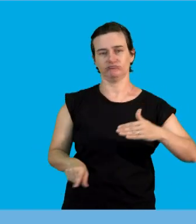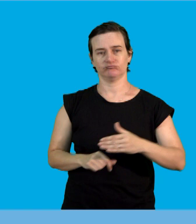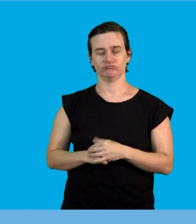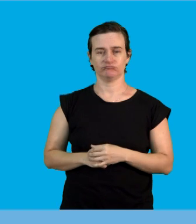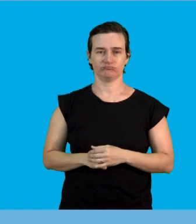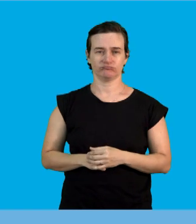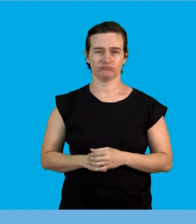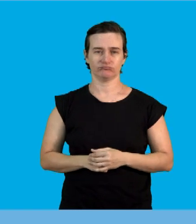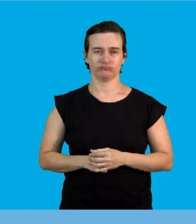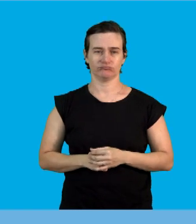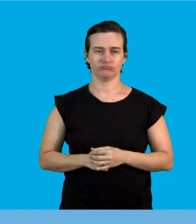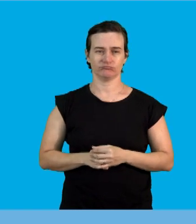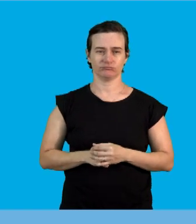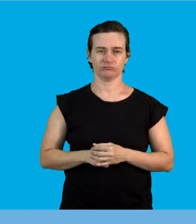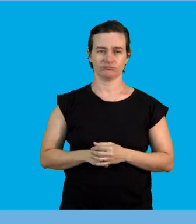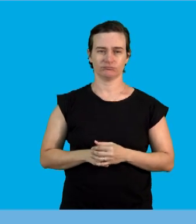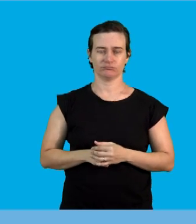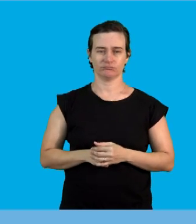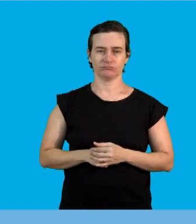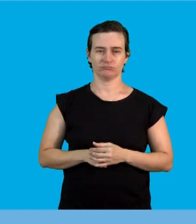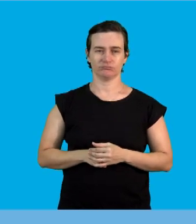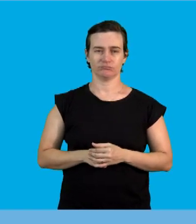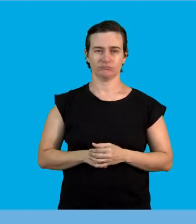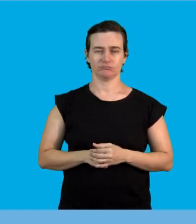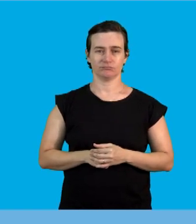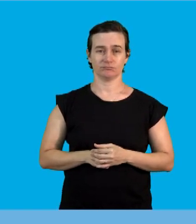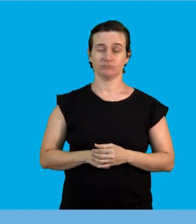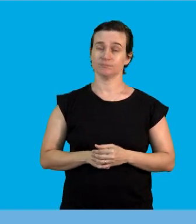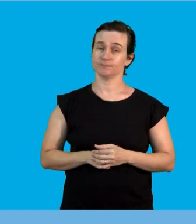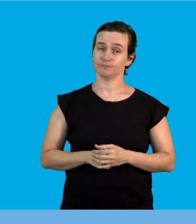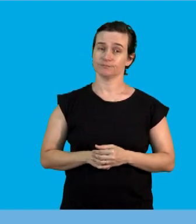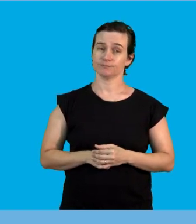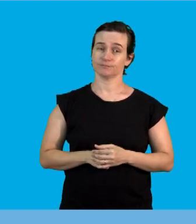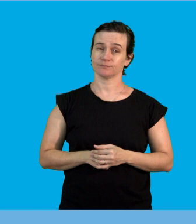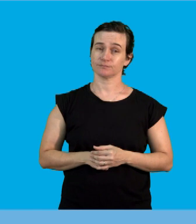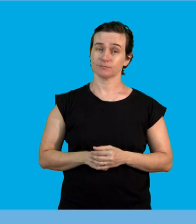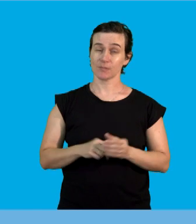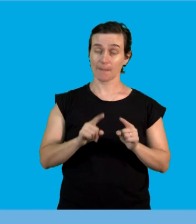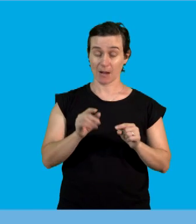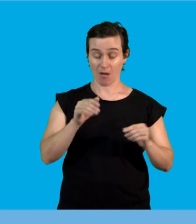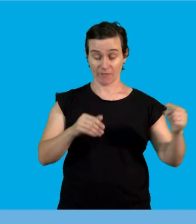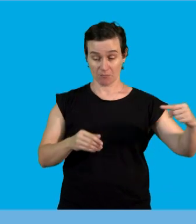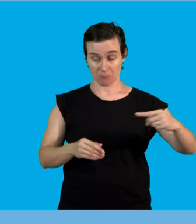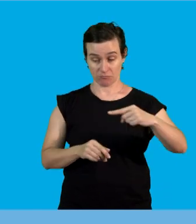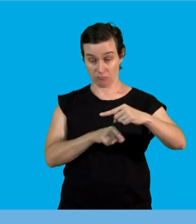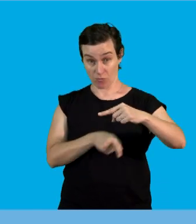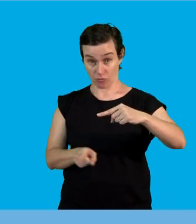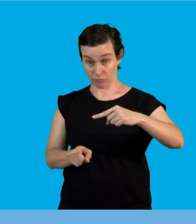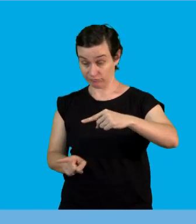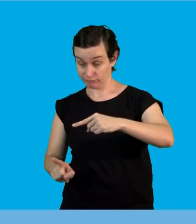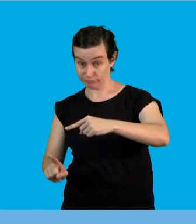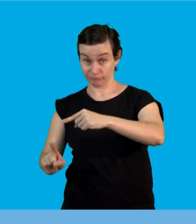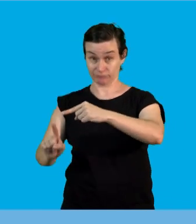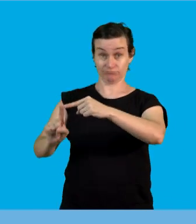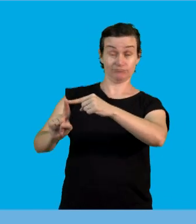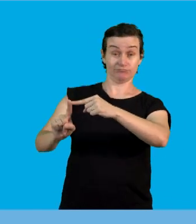resistor, this light bulb, and the other has to pass through the second light bulb. However, after having passed through those light bulbs, at